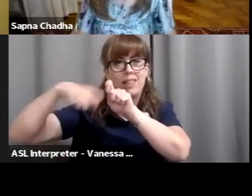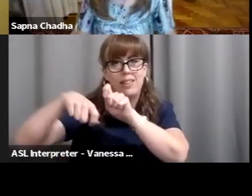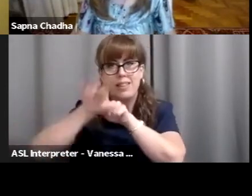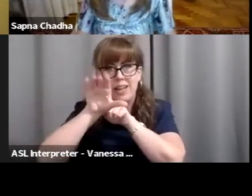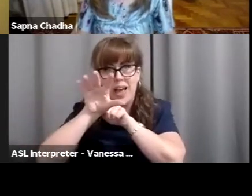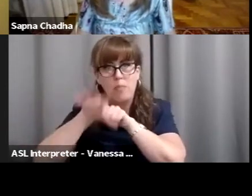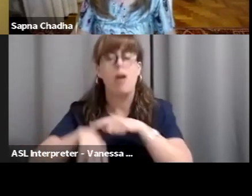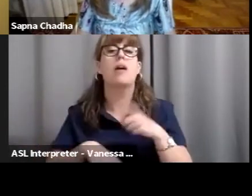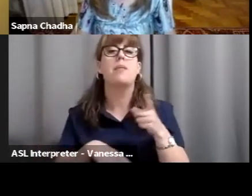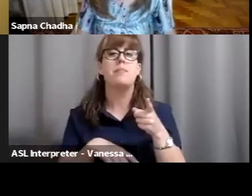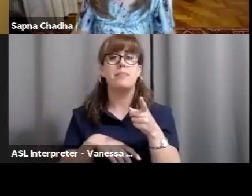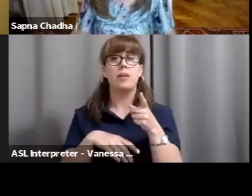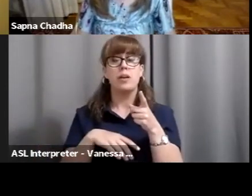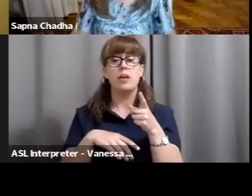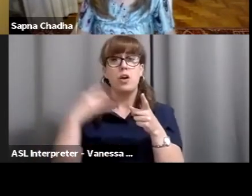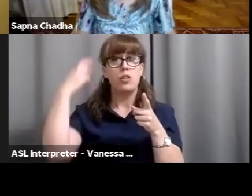we started with this because